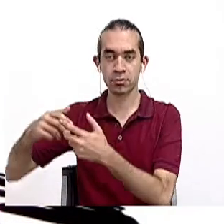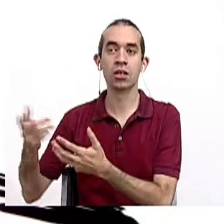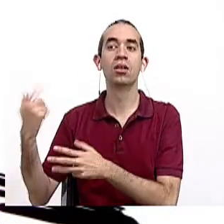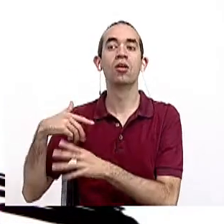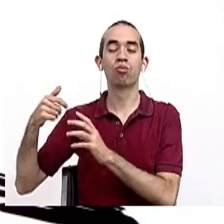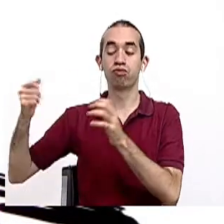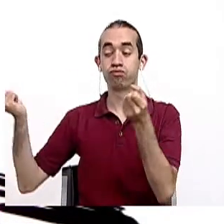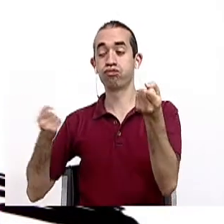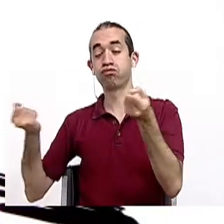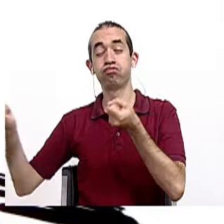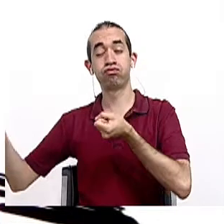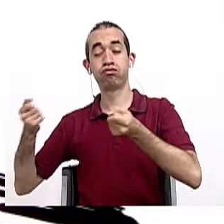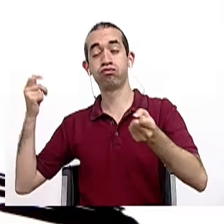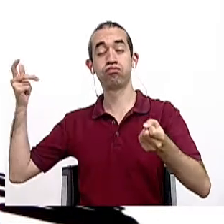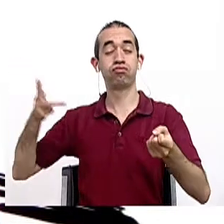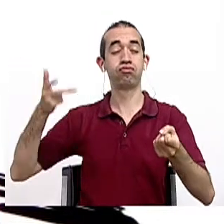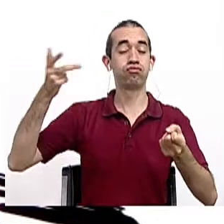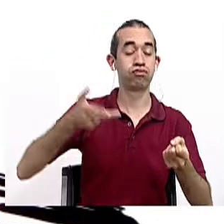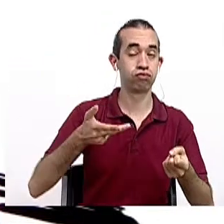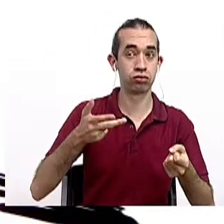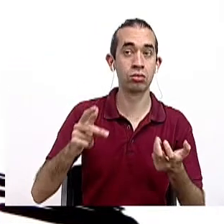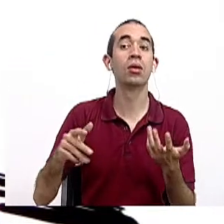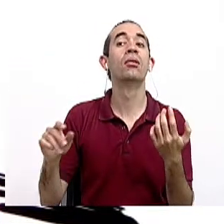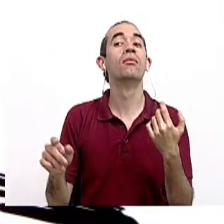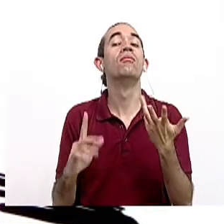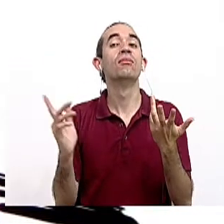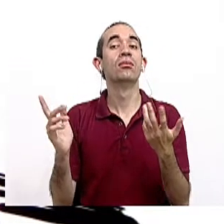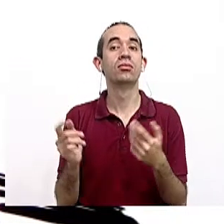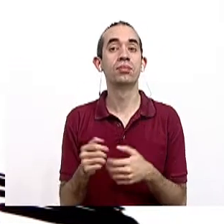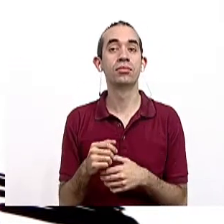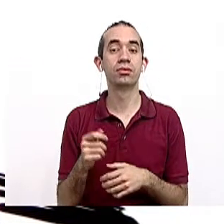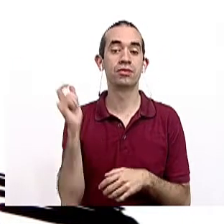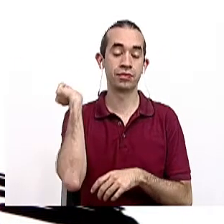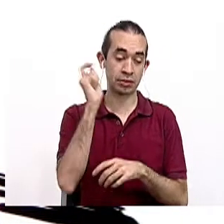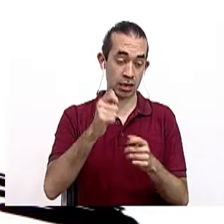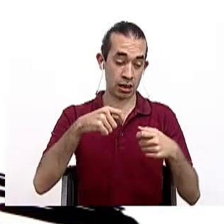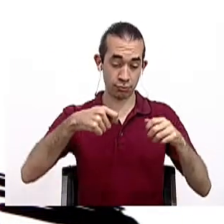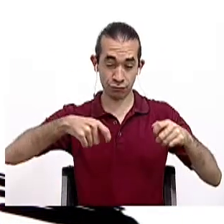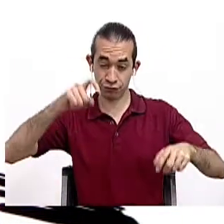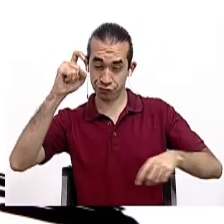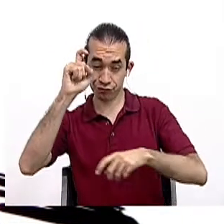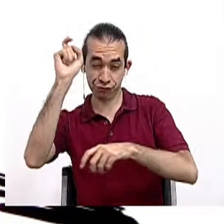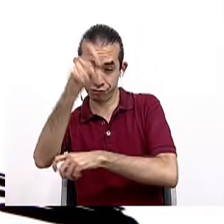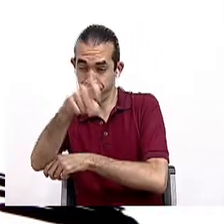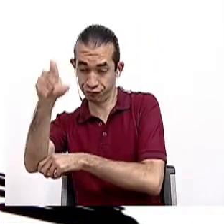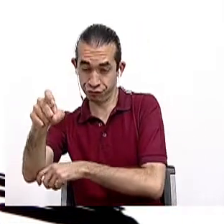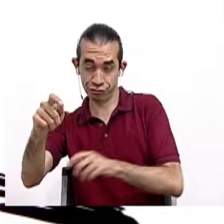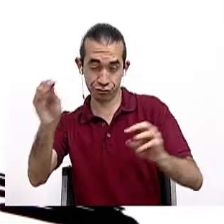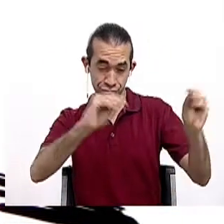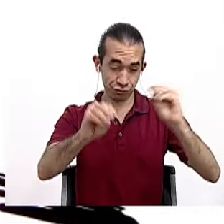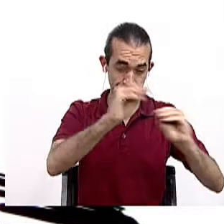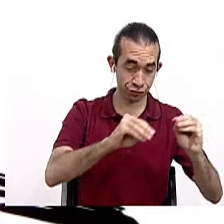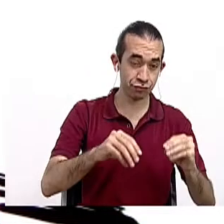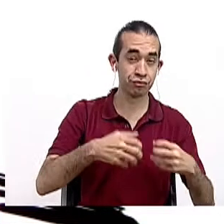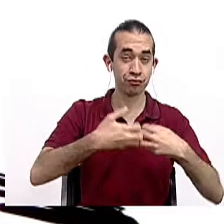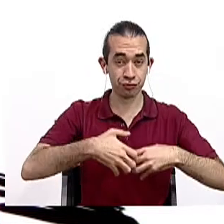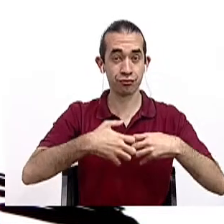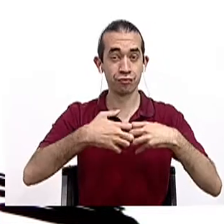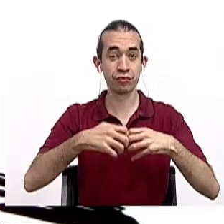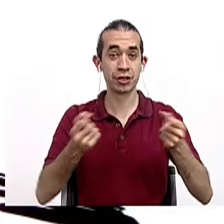station. Not to mention the CO2 released by manufacturing your car in the first place. More than you thought,